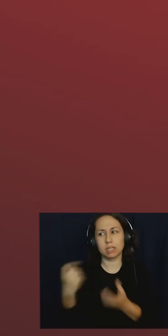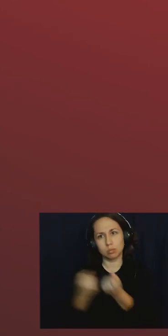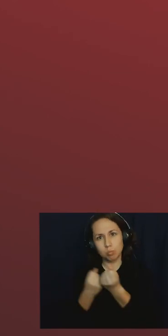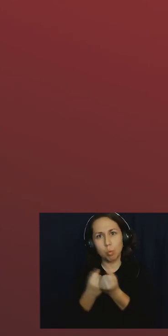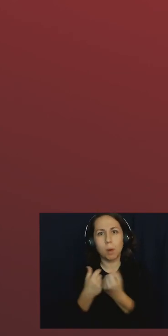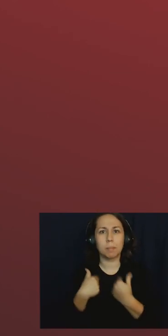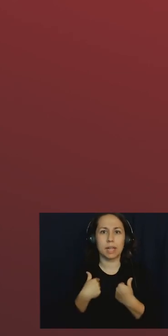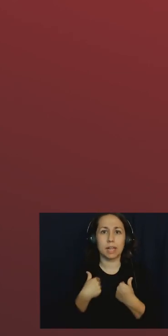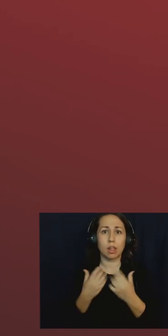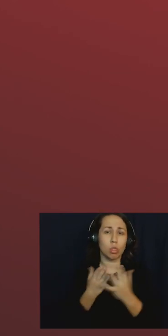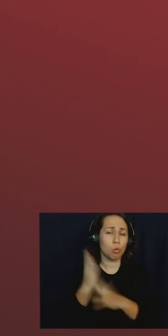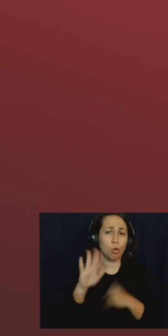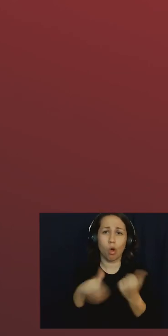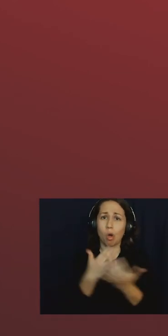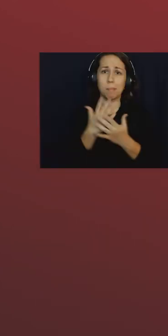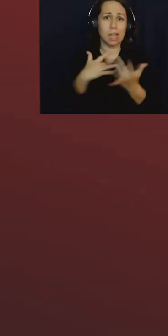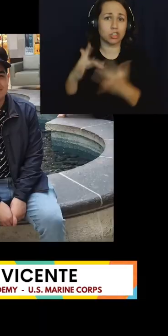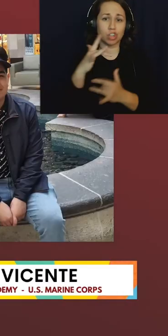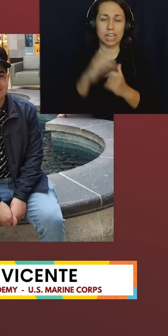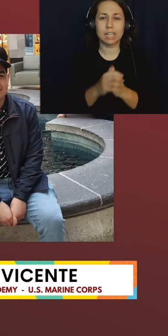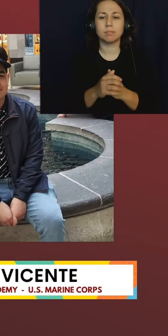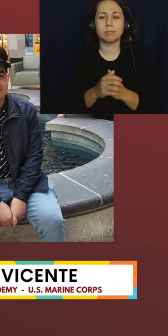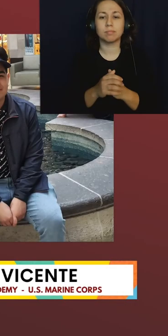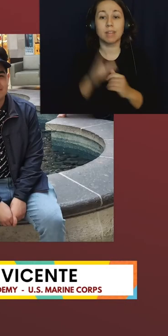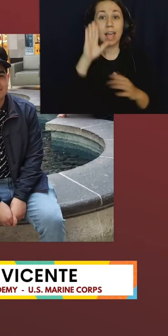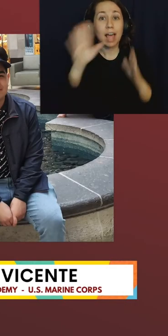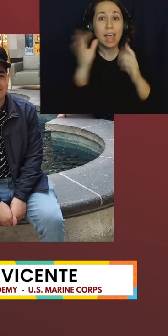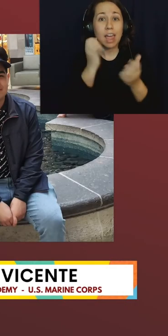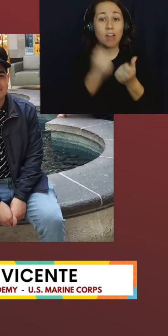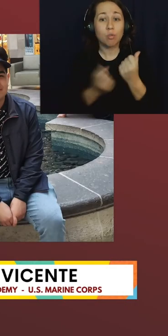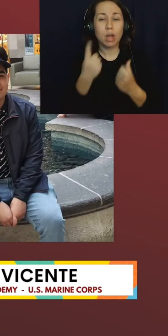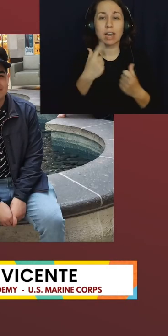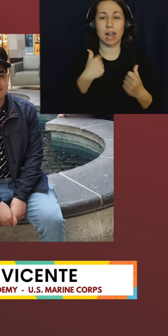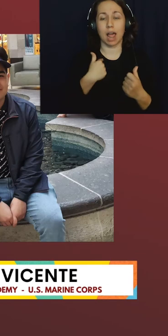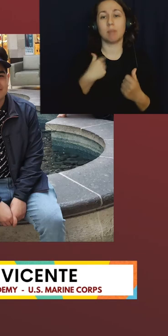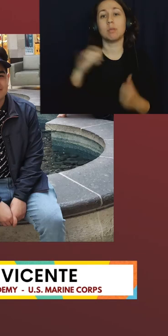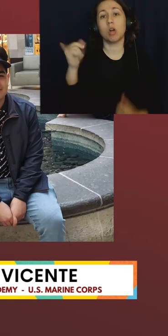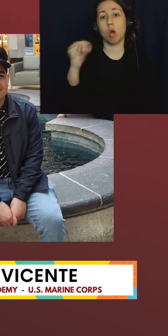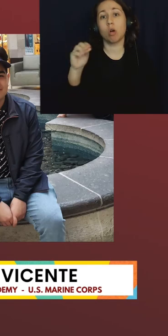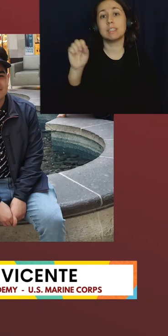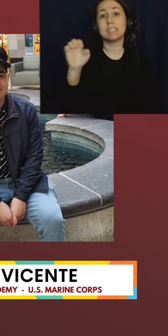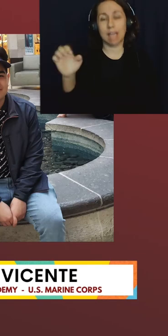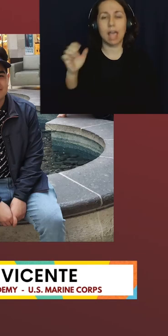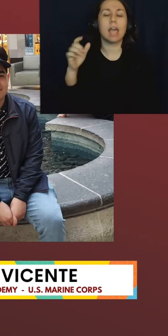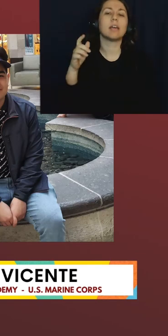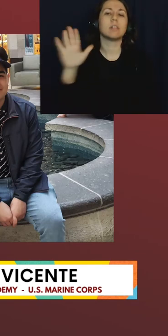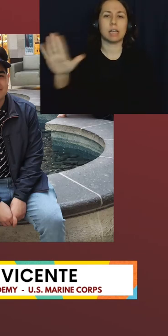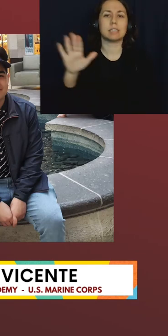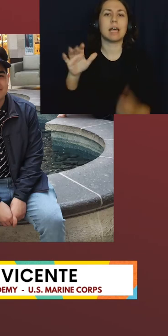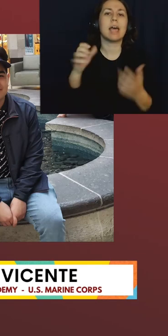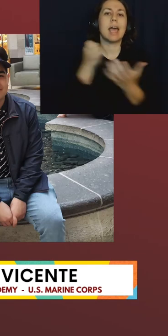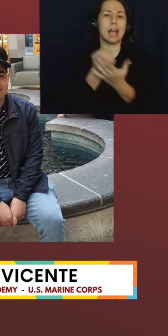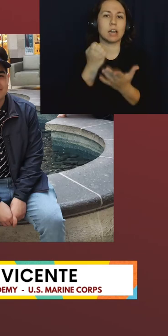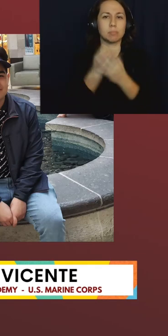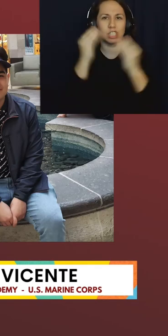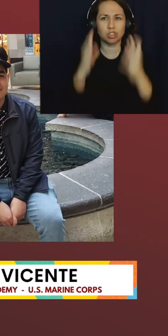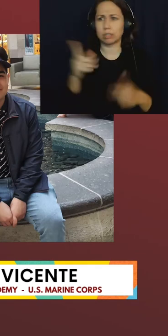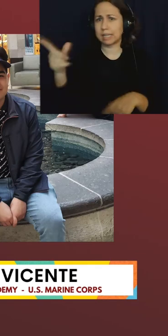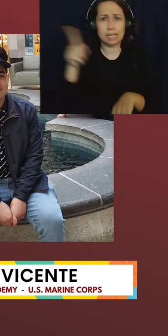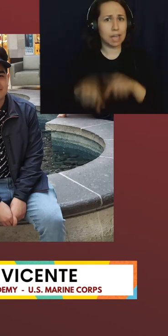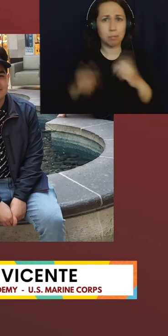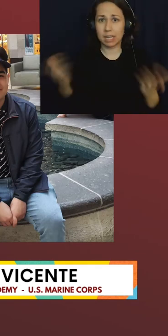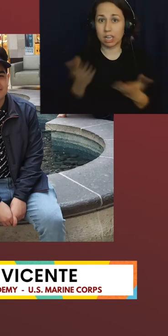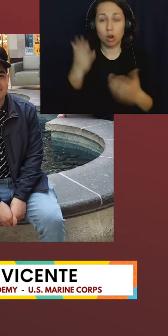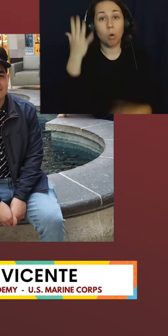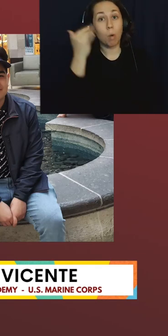and supported me through all my journey. Hi everyone, I'm Jose's economics teacher, Rachel Ells. Jose is not able to be